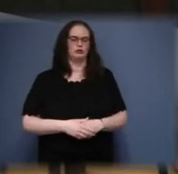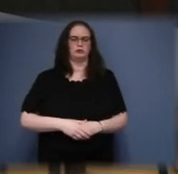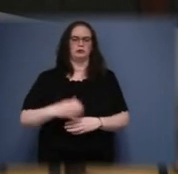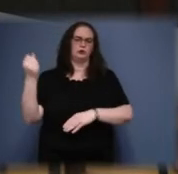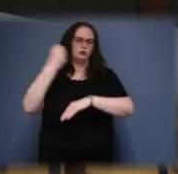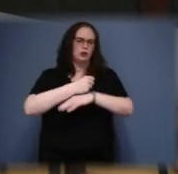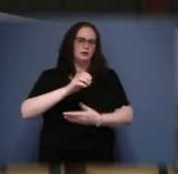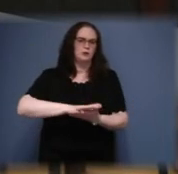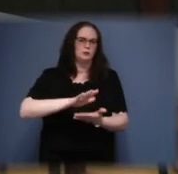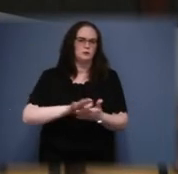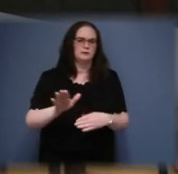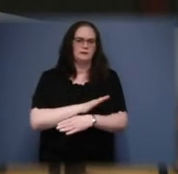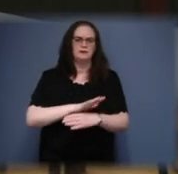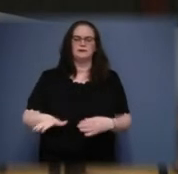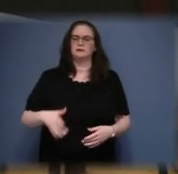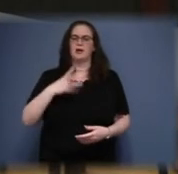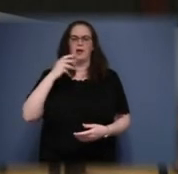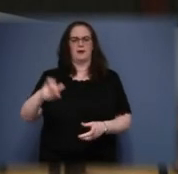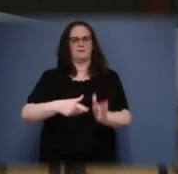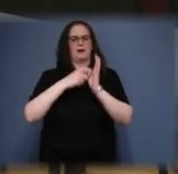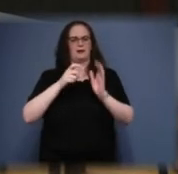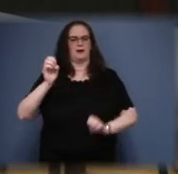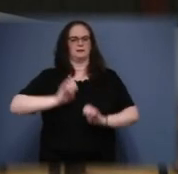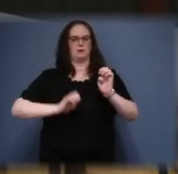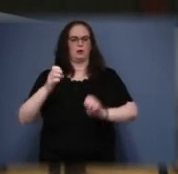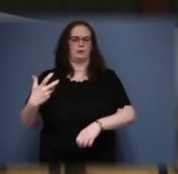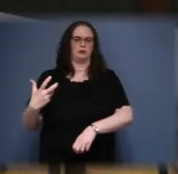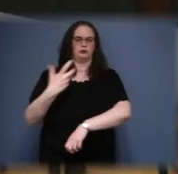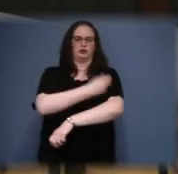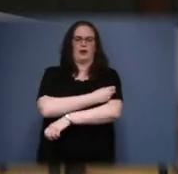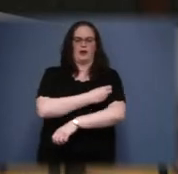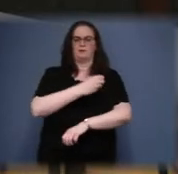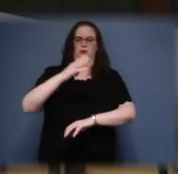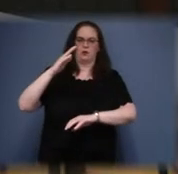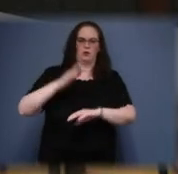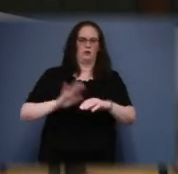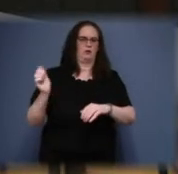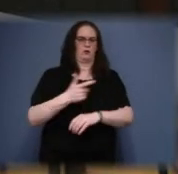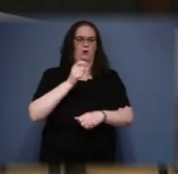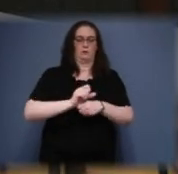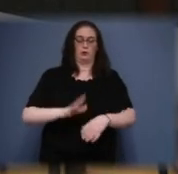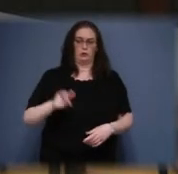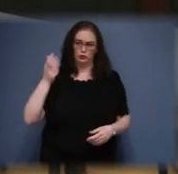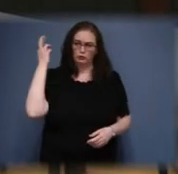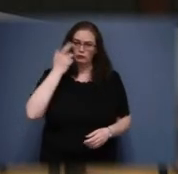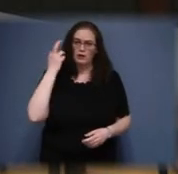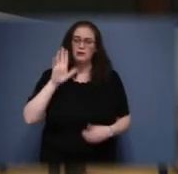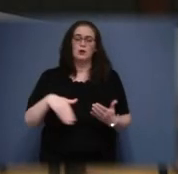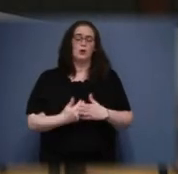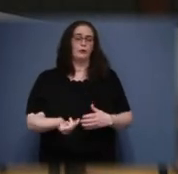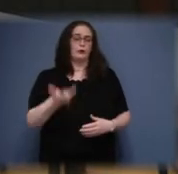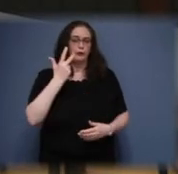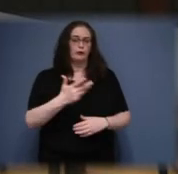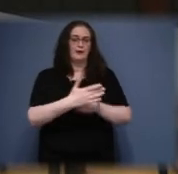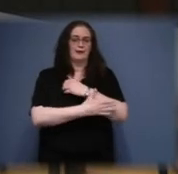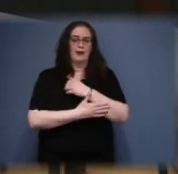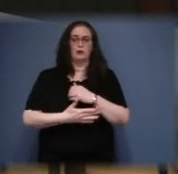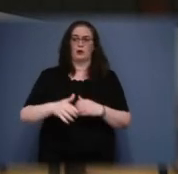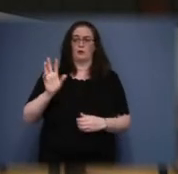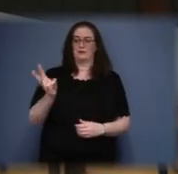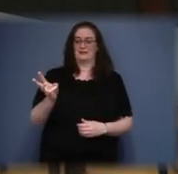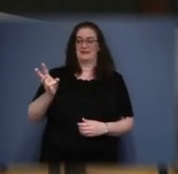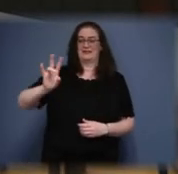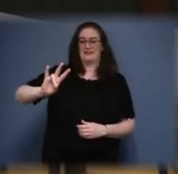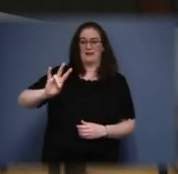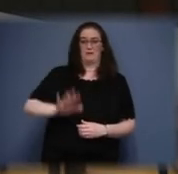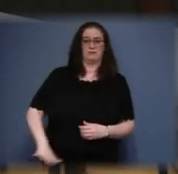down schools and businesses, to mandate experimental jabs on all employees. Do you realize only 3 counties out of 67